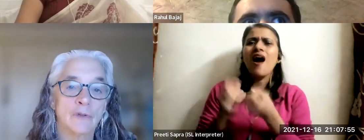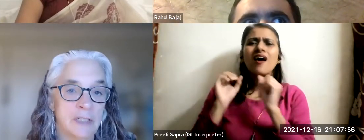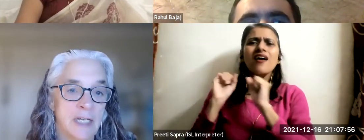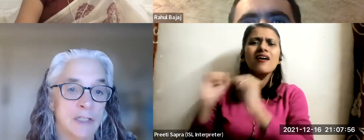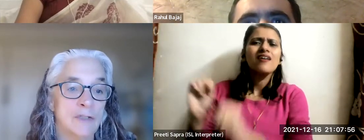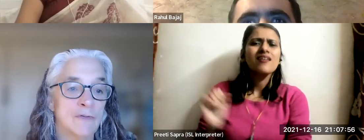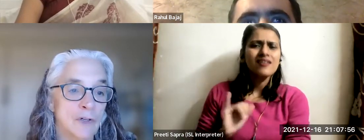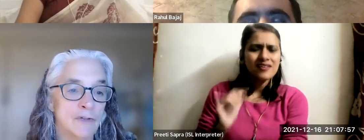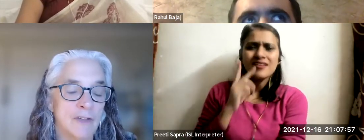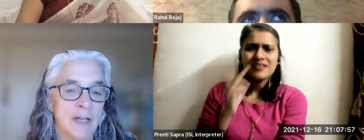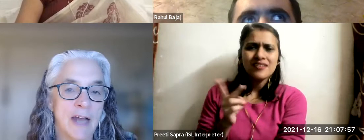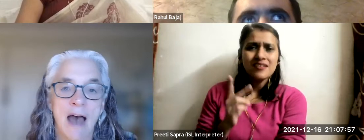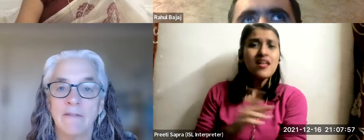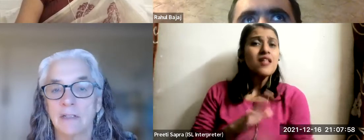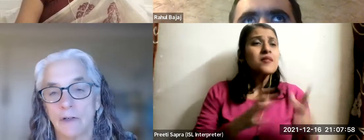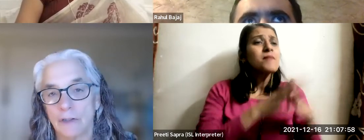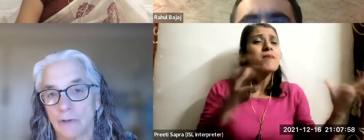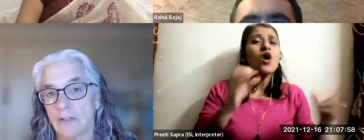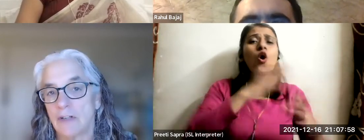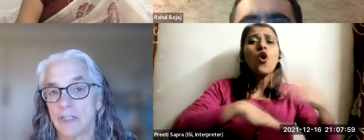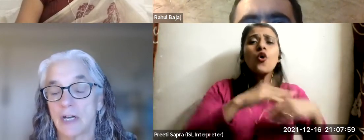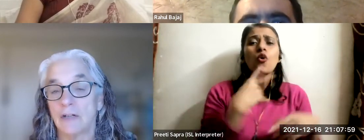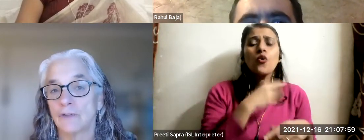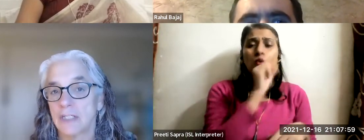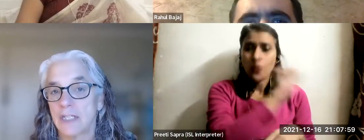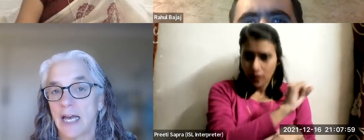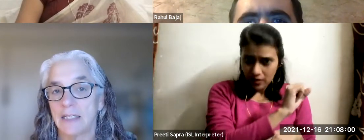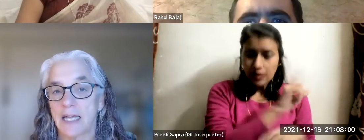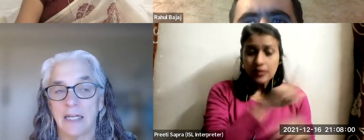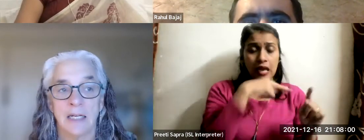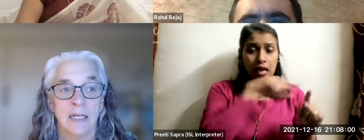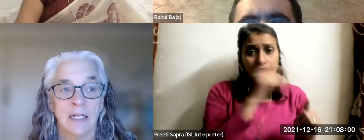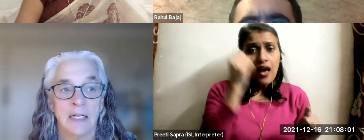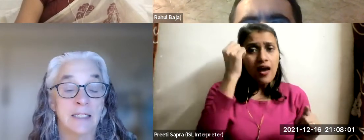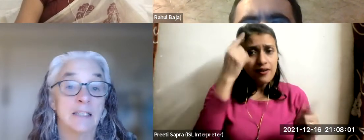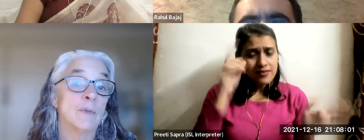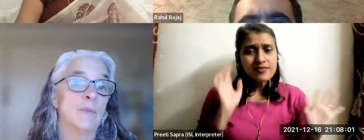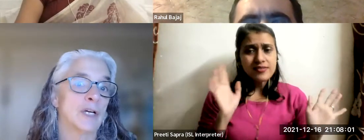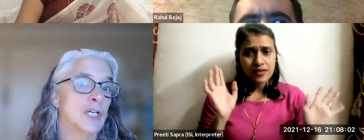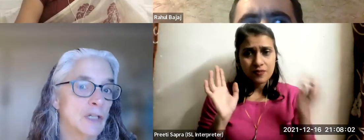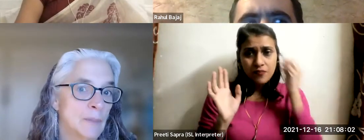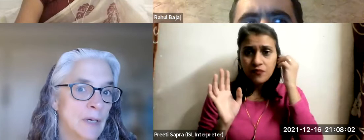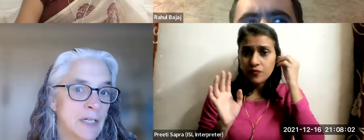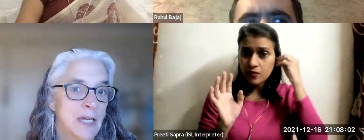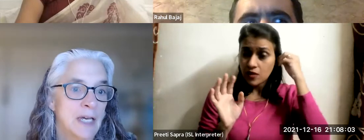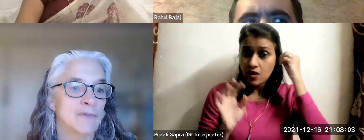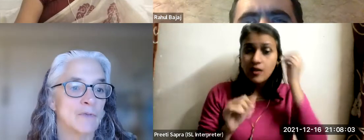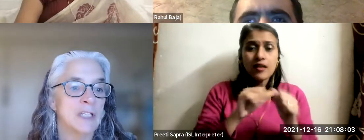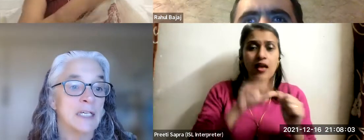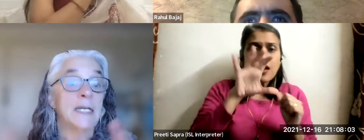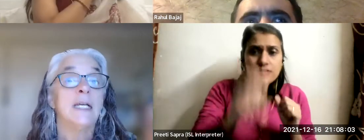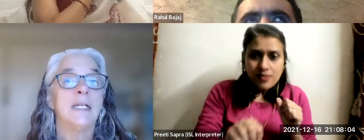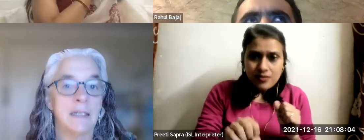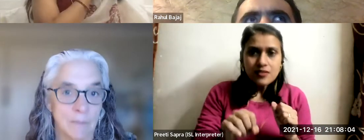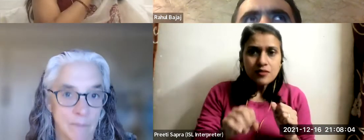large organizations first and having the large organizations understand that accessible procurement is